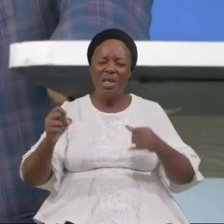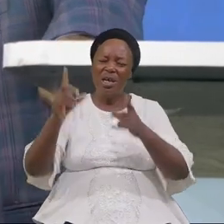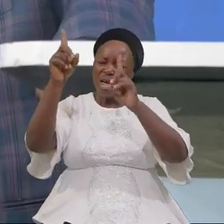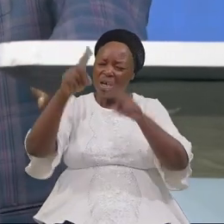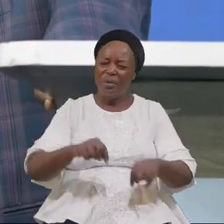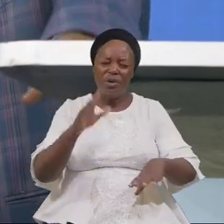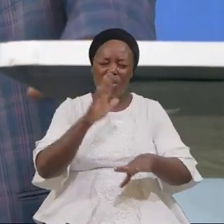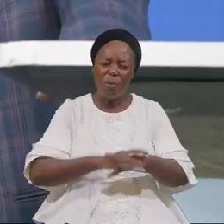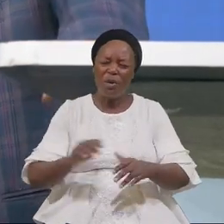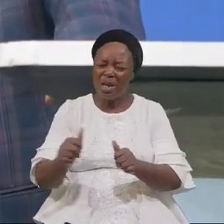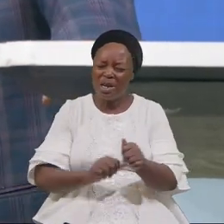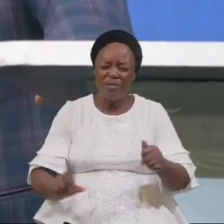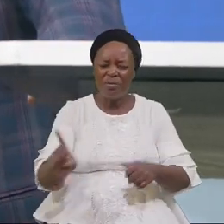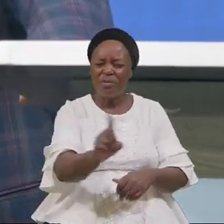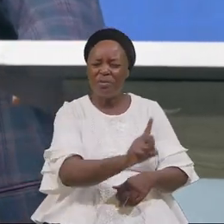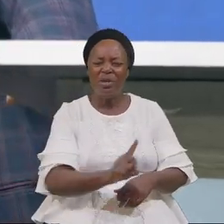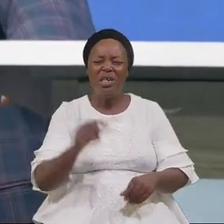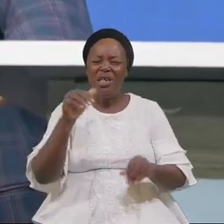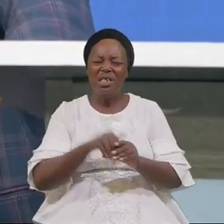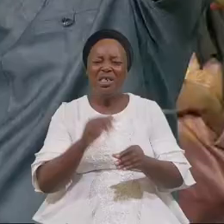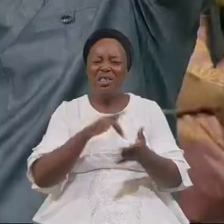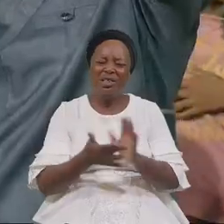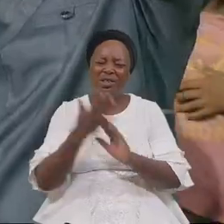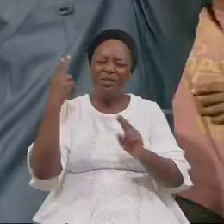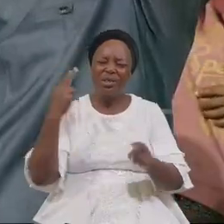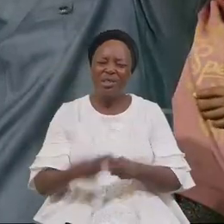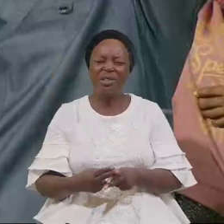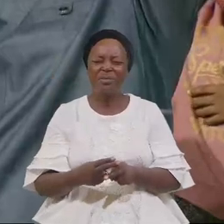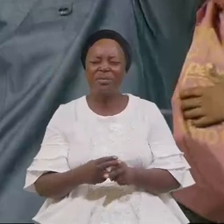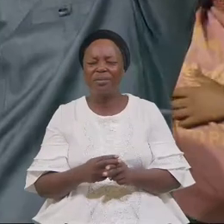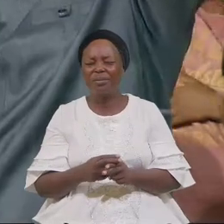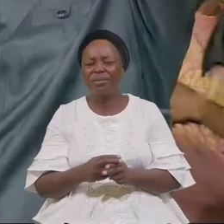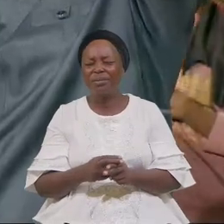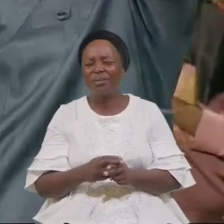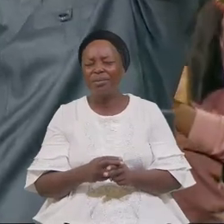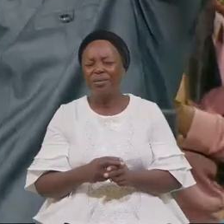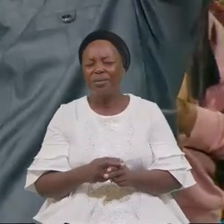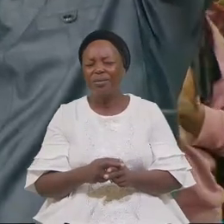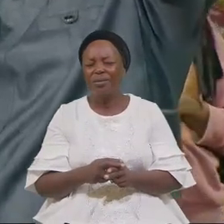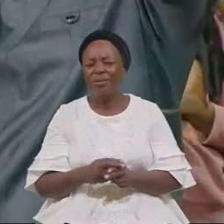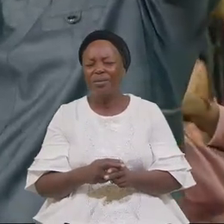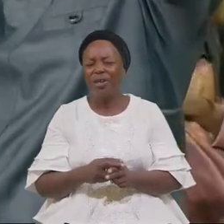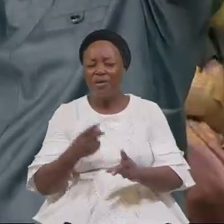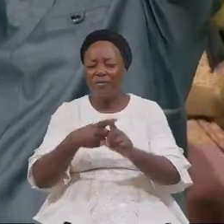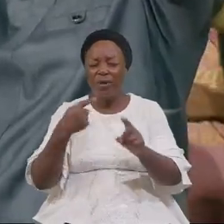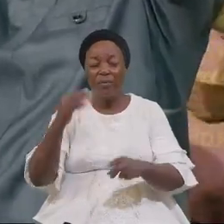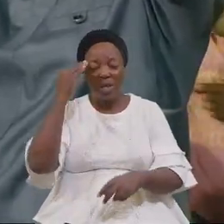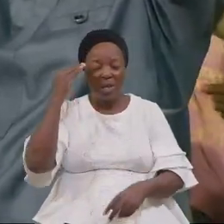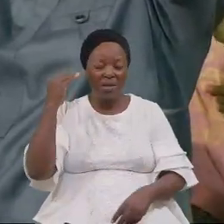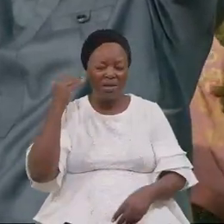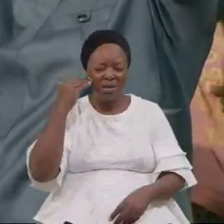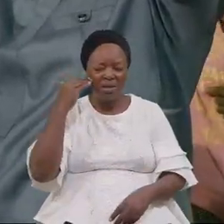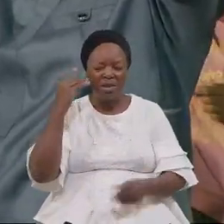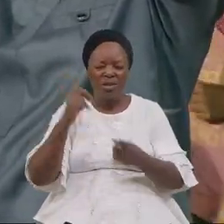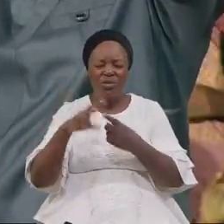upon everyone in Jesus' name. From the head to the